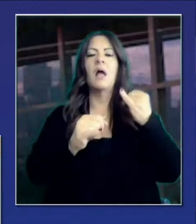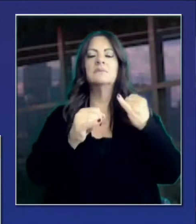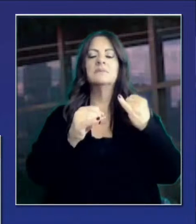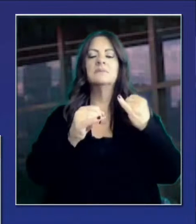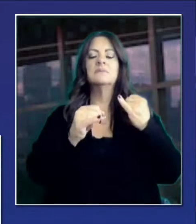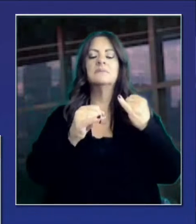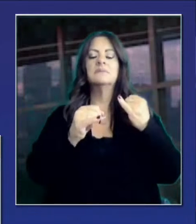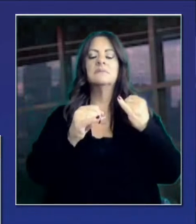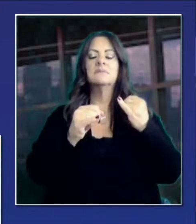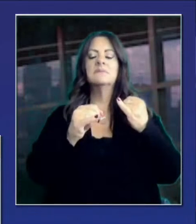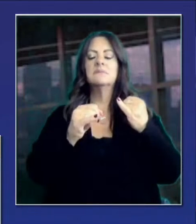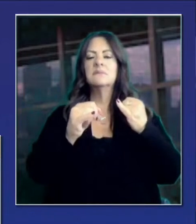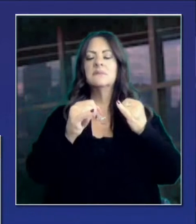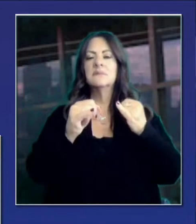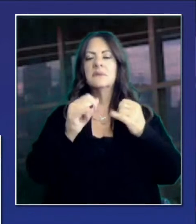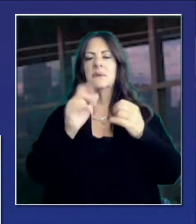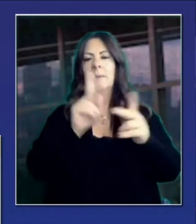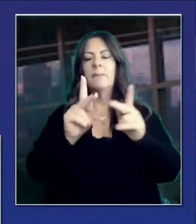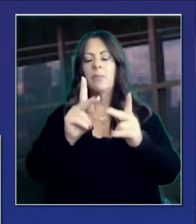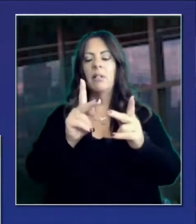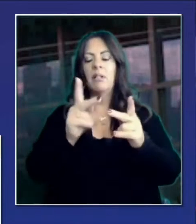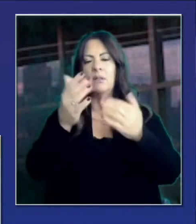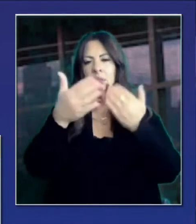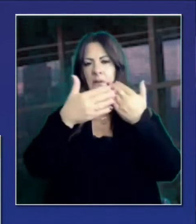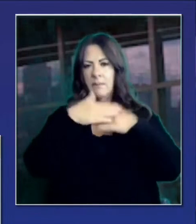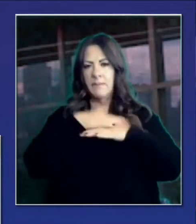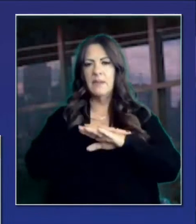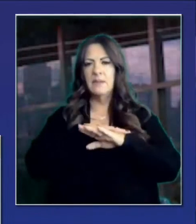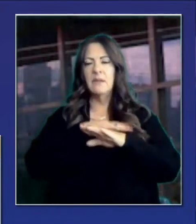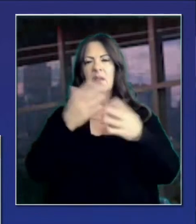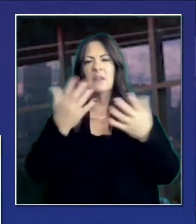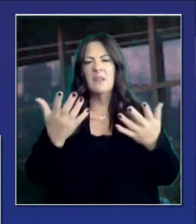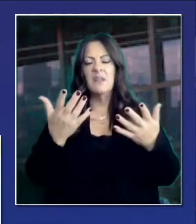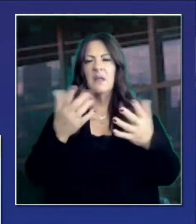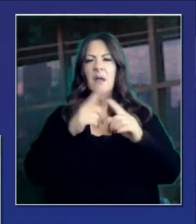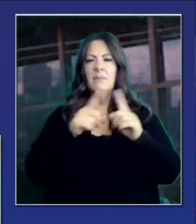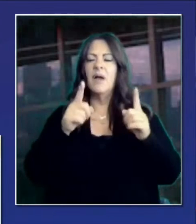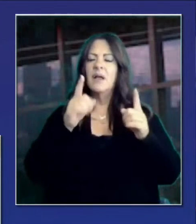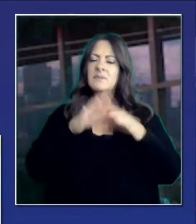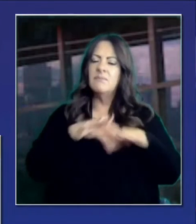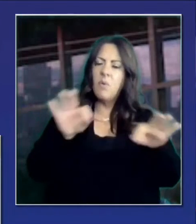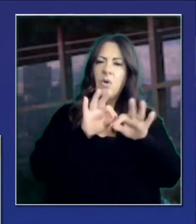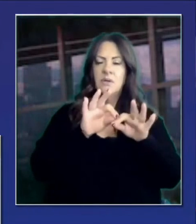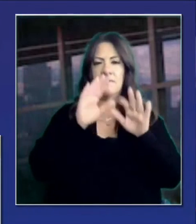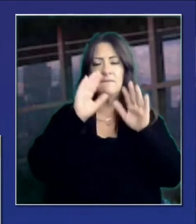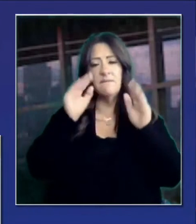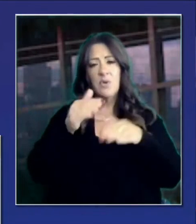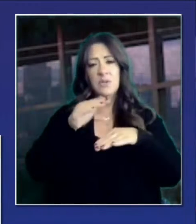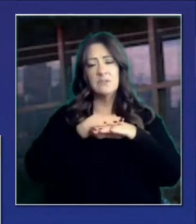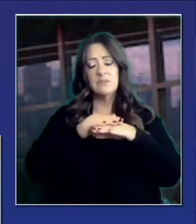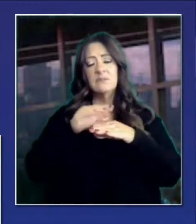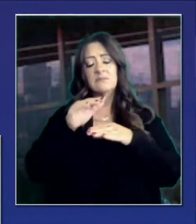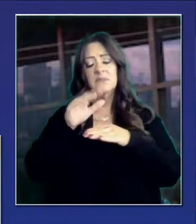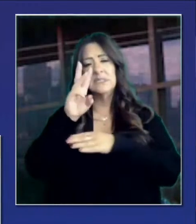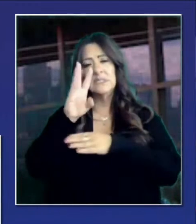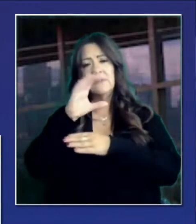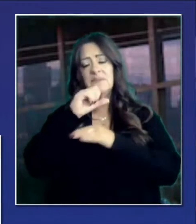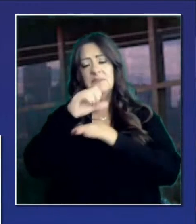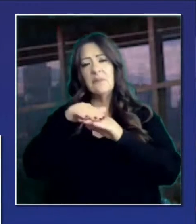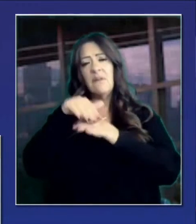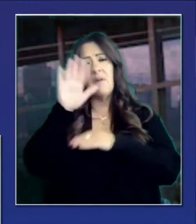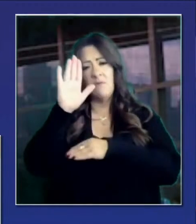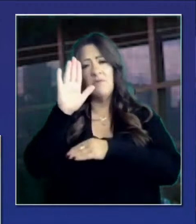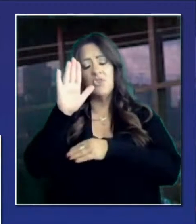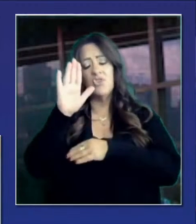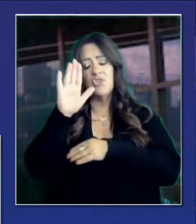possible, but with prioritization. That's reflected here, 65 and over, and those cohorts that are represented. We